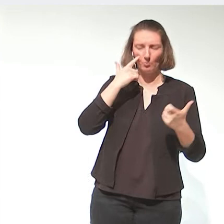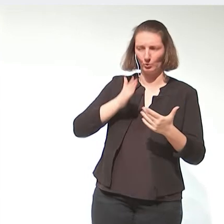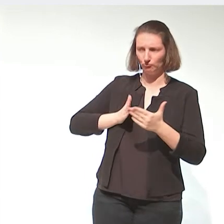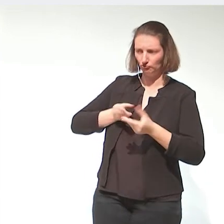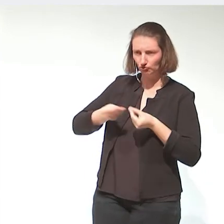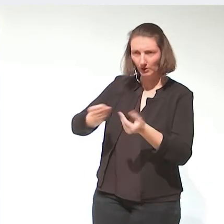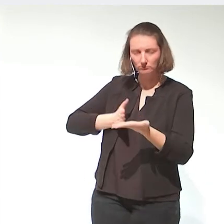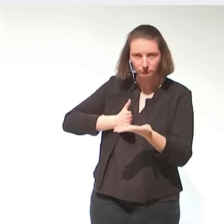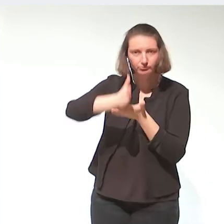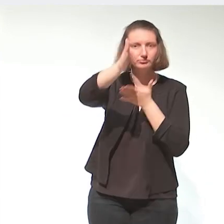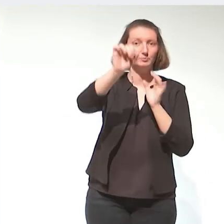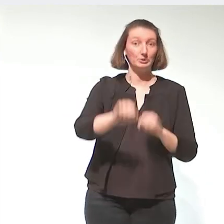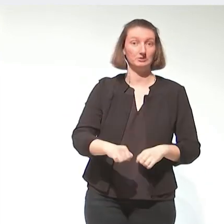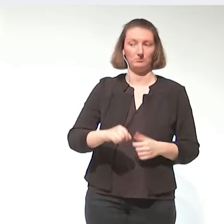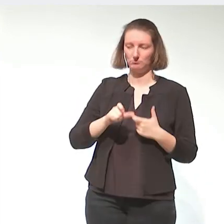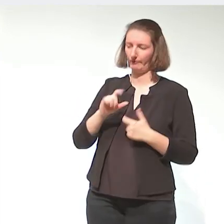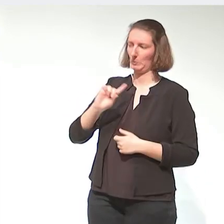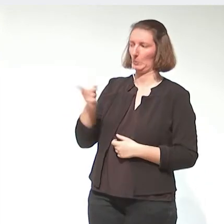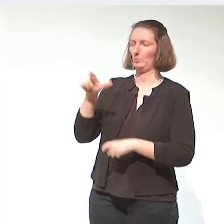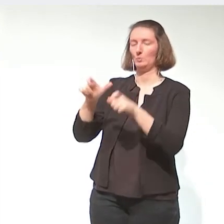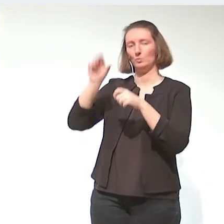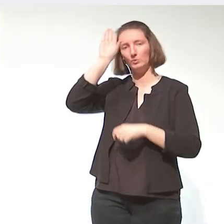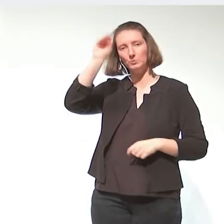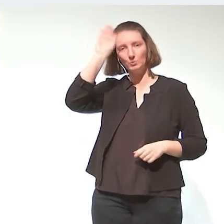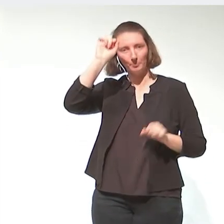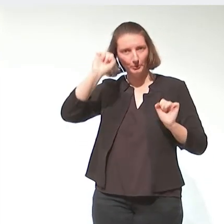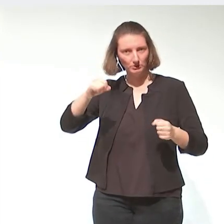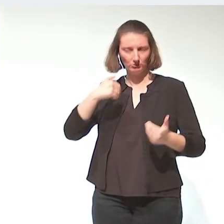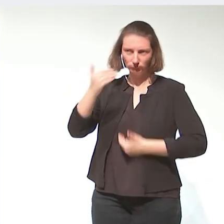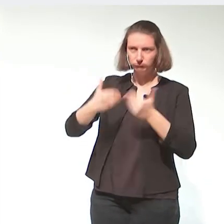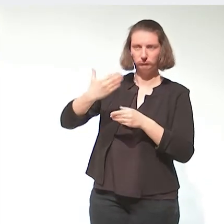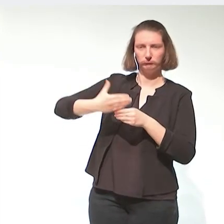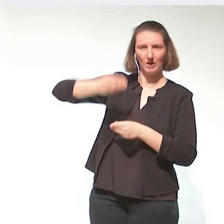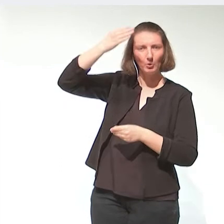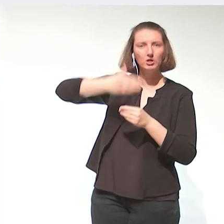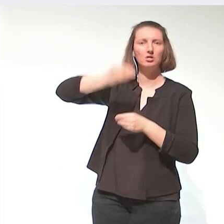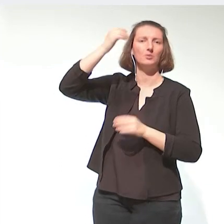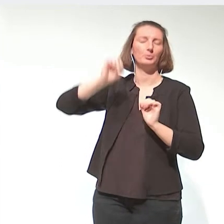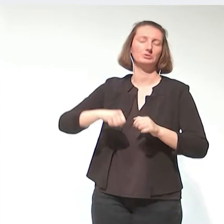We need to remove any barrier to enable the disabled